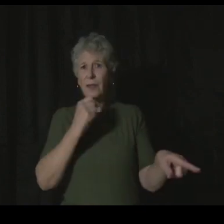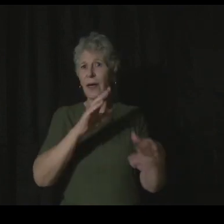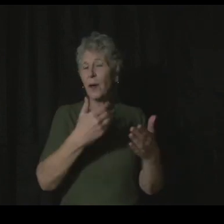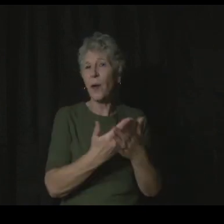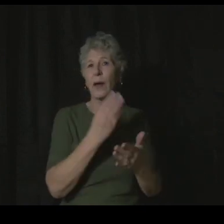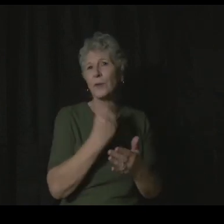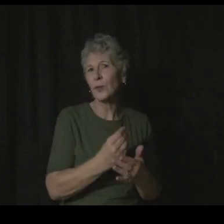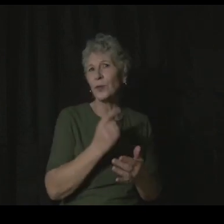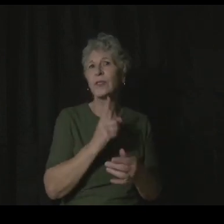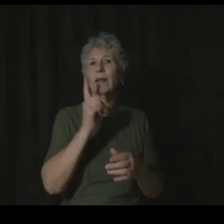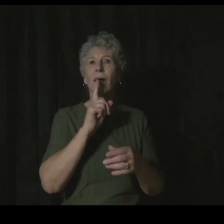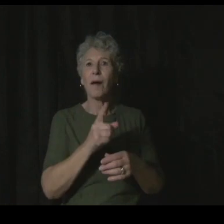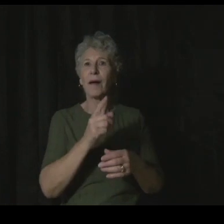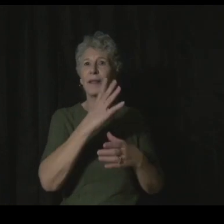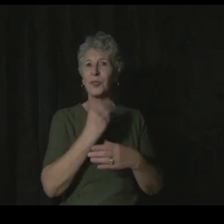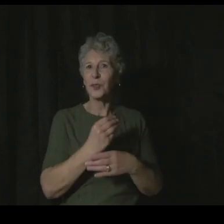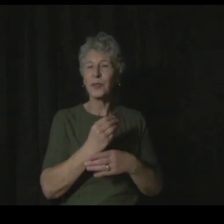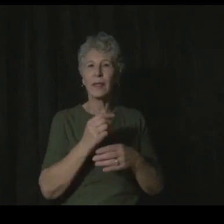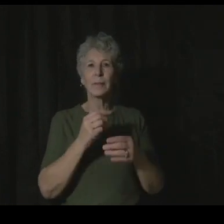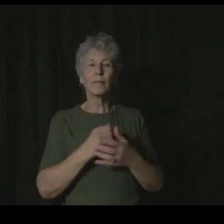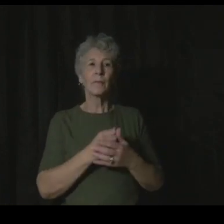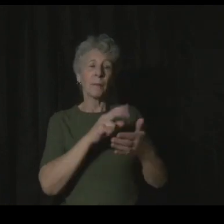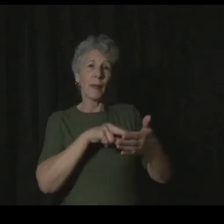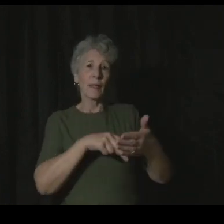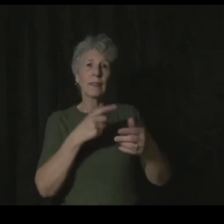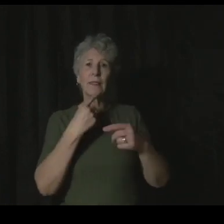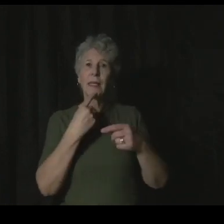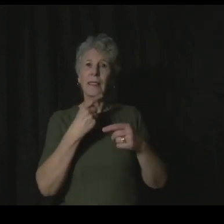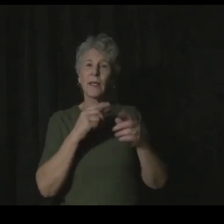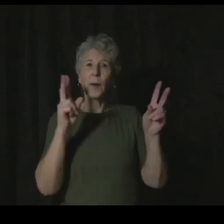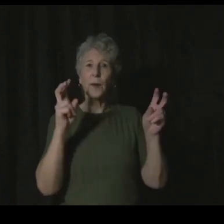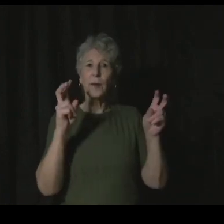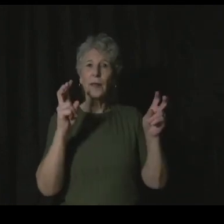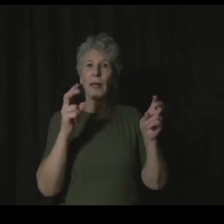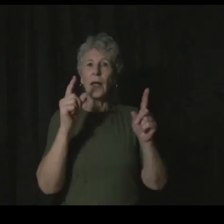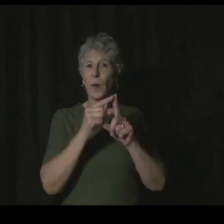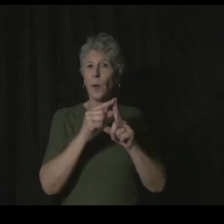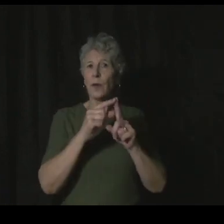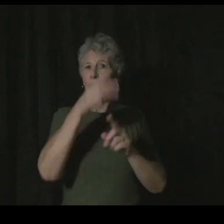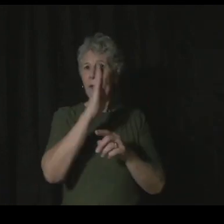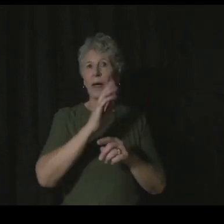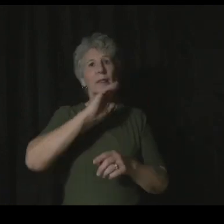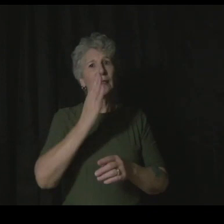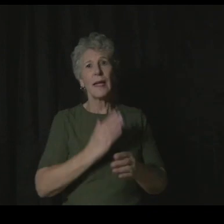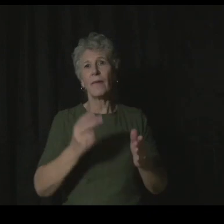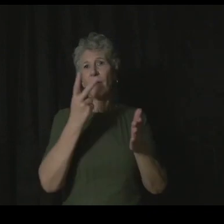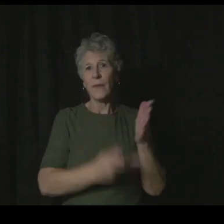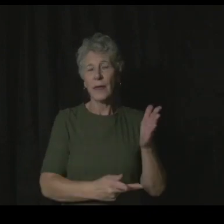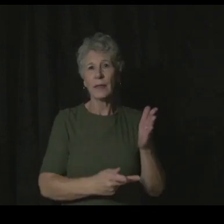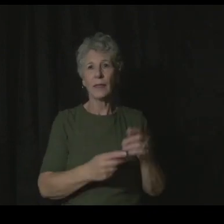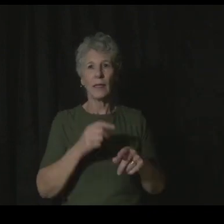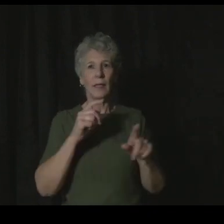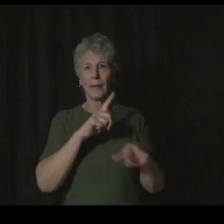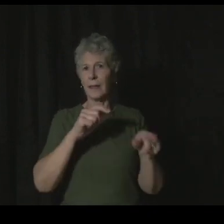descended from Israel. The text clearly states that the word of God has not failed. And this isn't the only